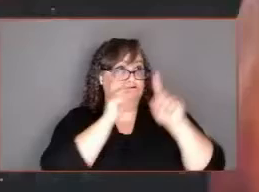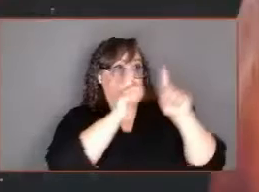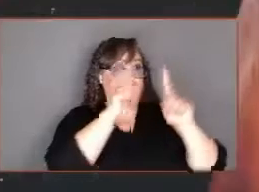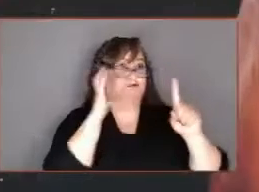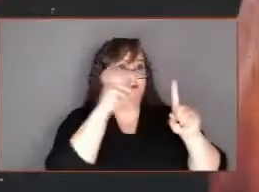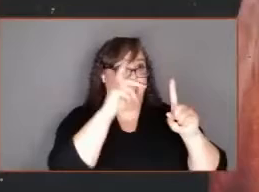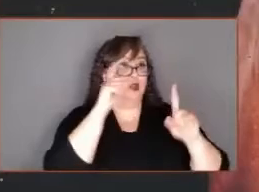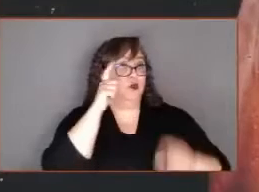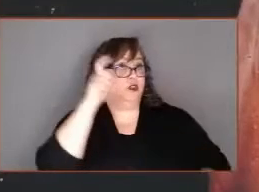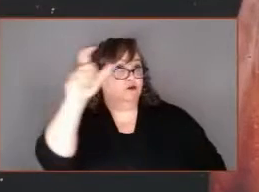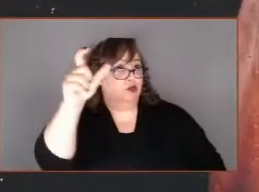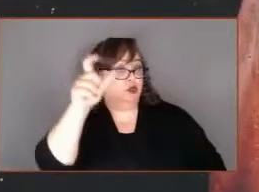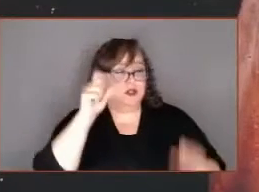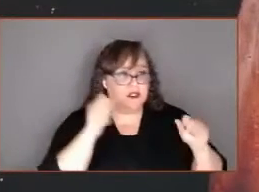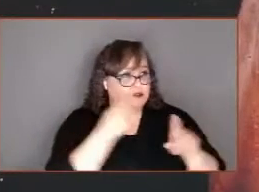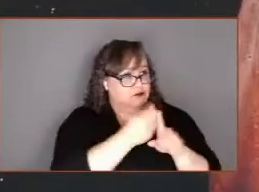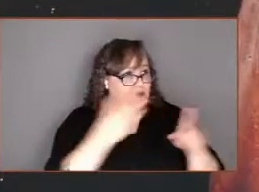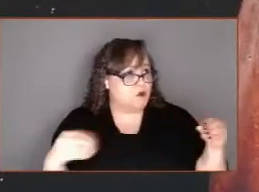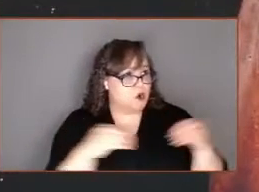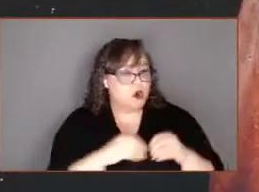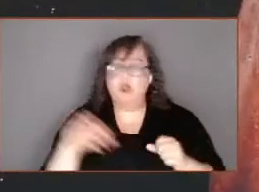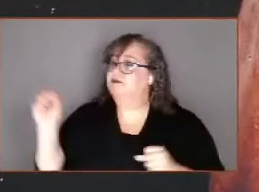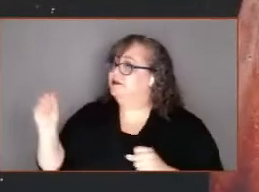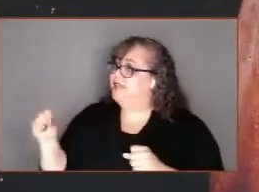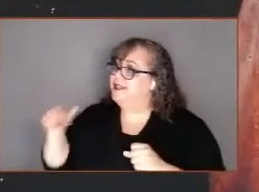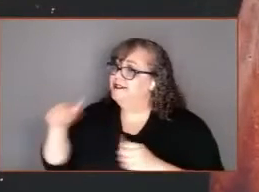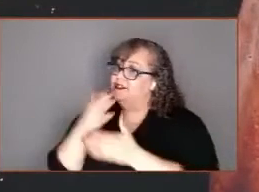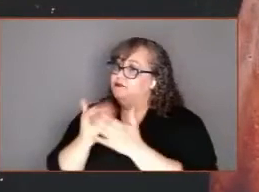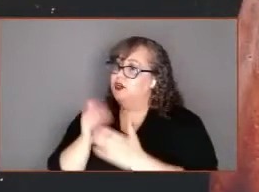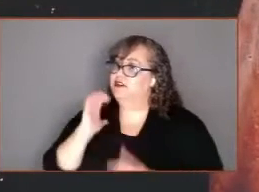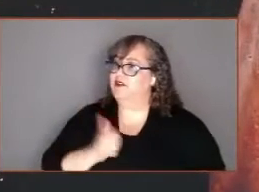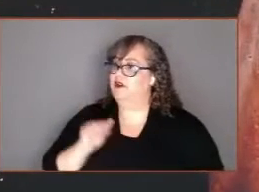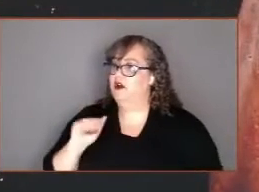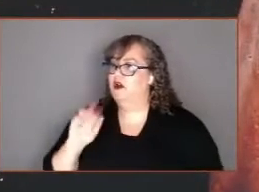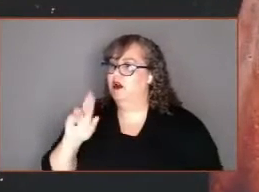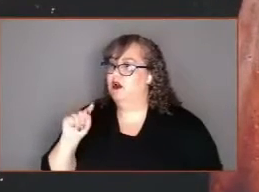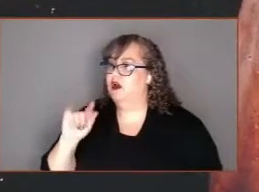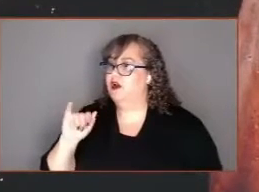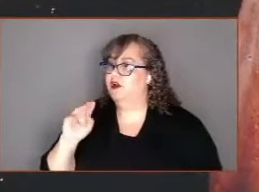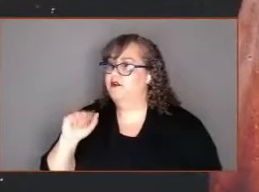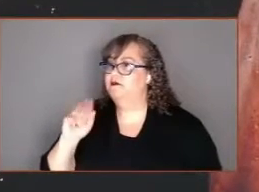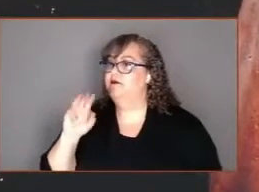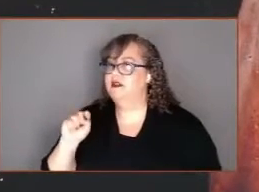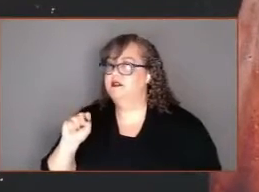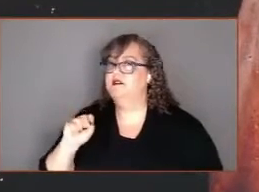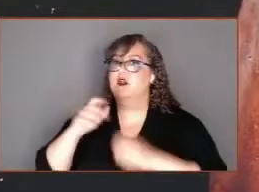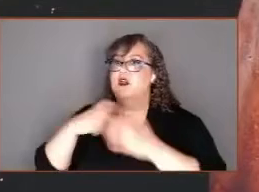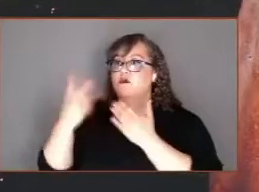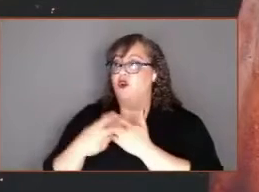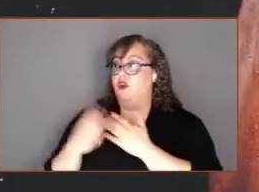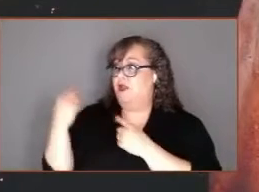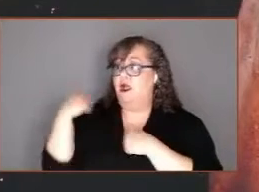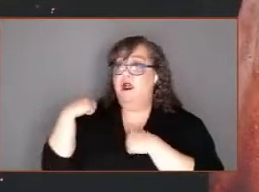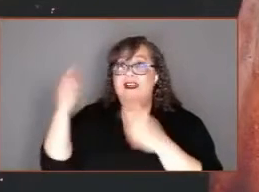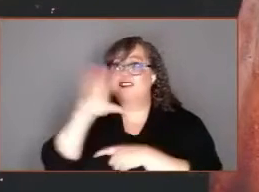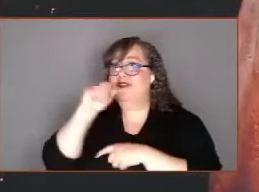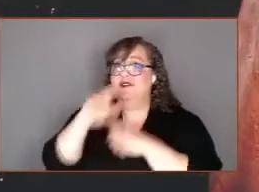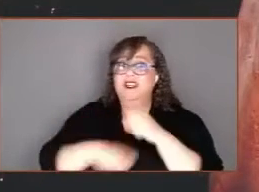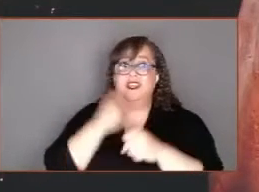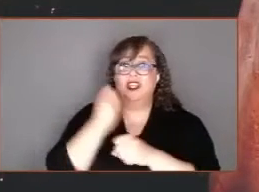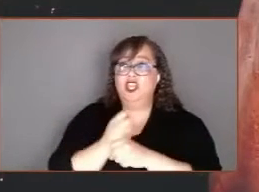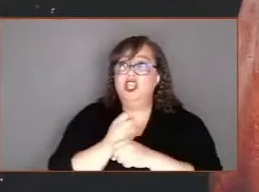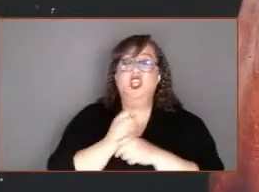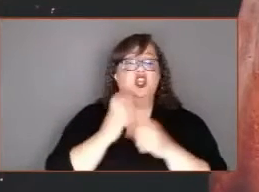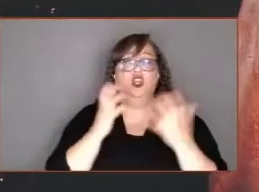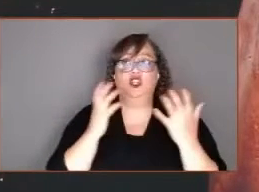is all part of the Artemis program. We're returning to the moon after 50 years of robotic exploration.